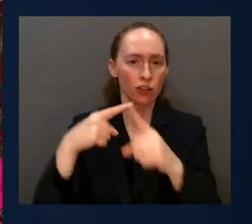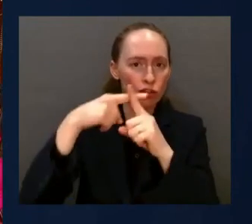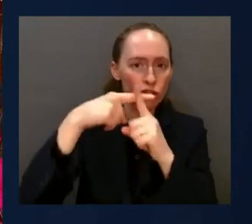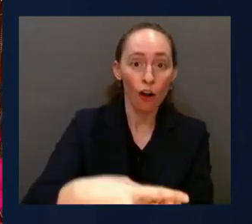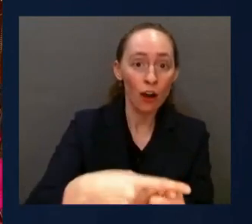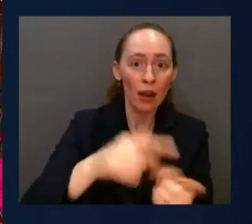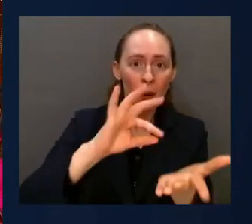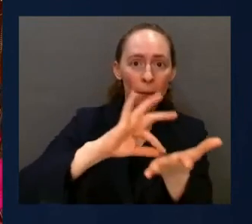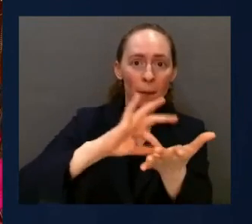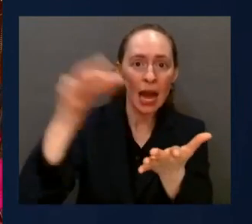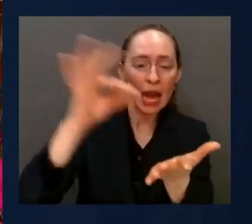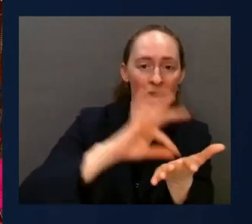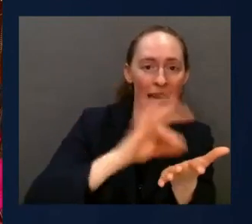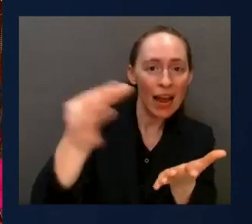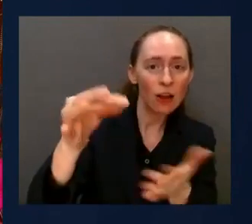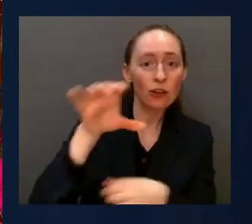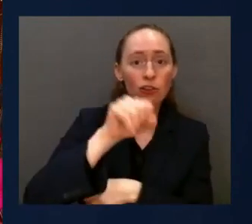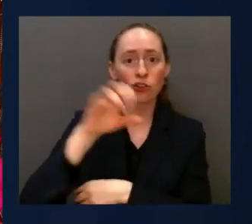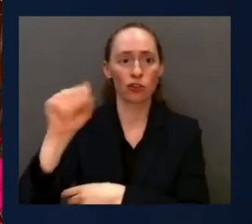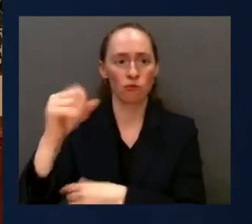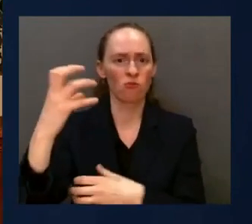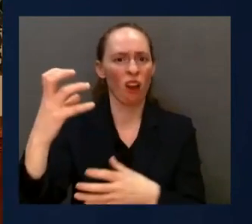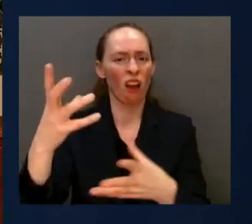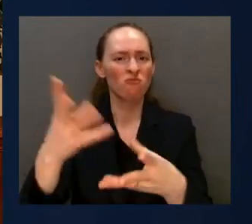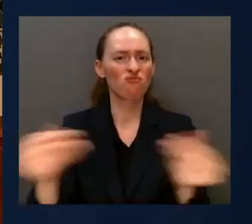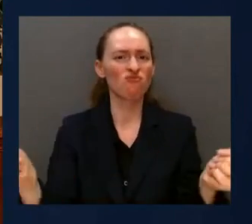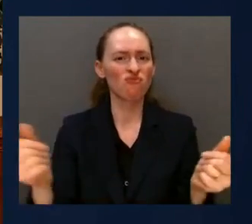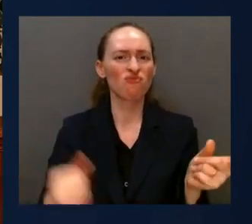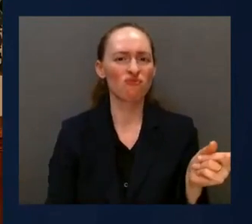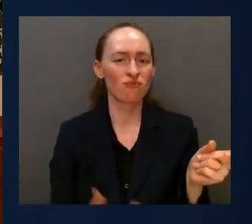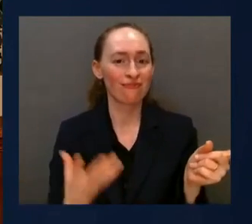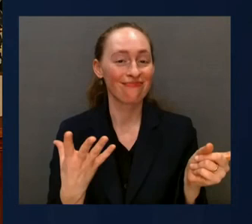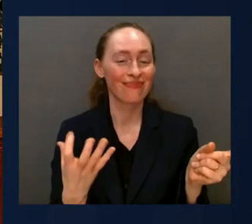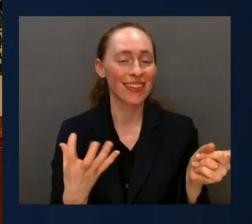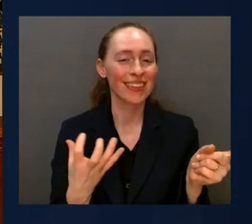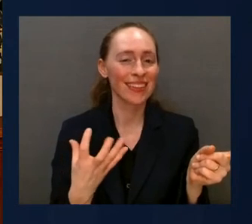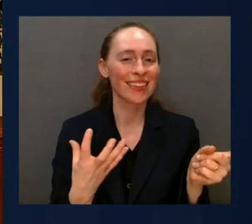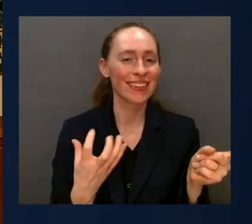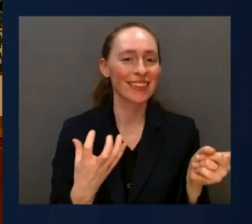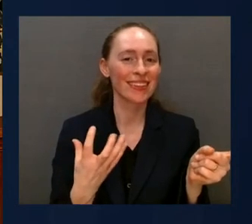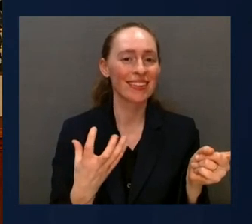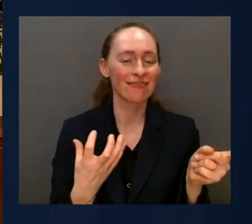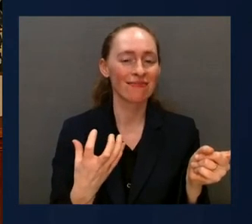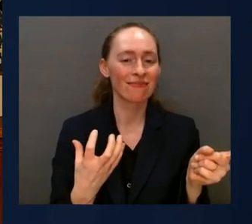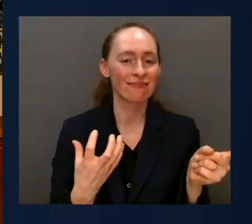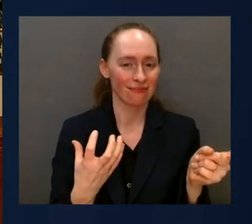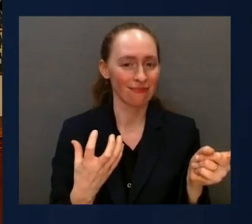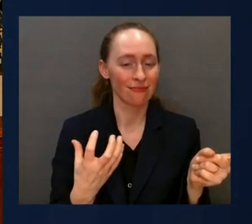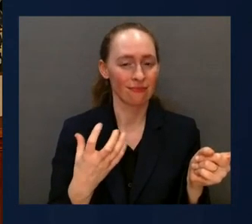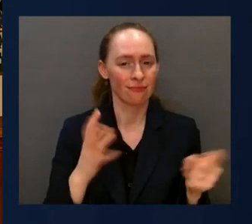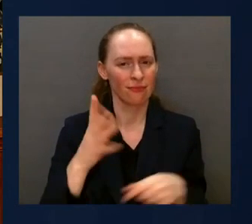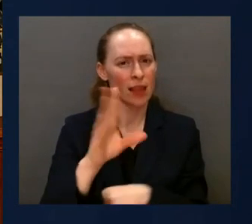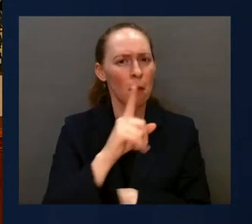Let me give you, anybody who doubts it, contact my office.